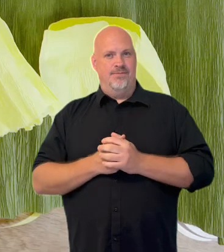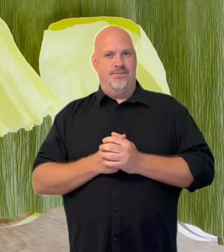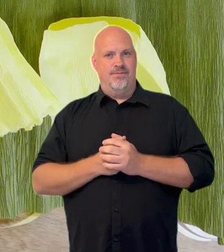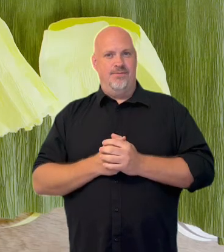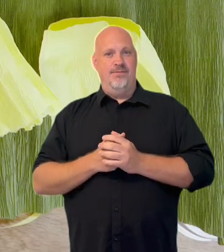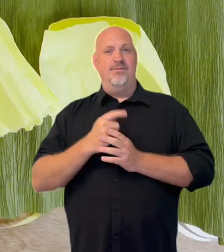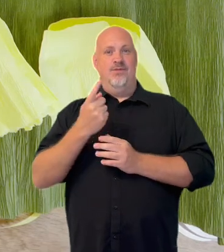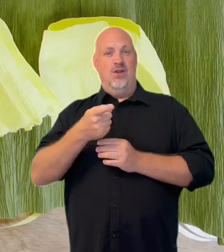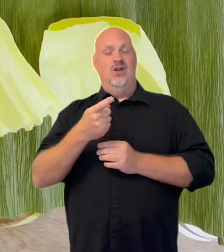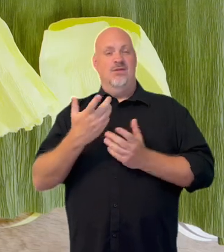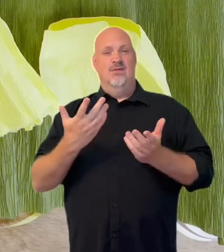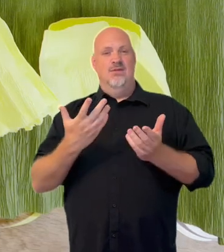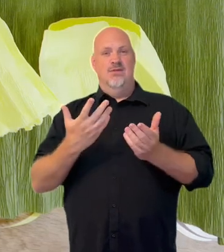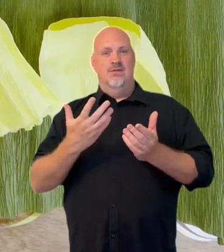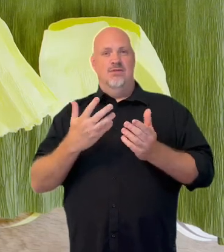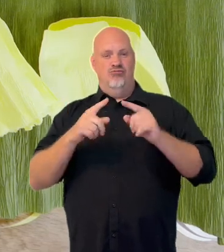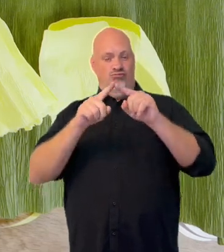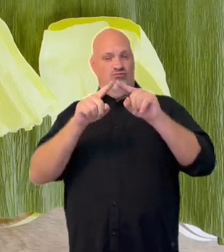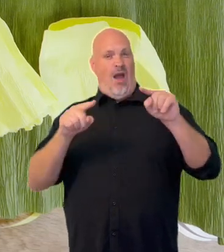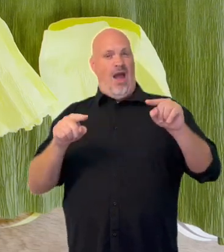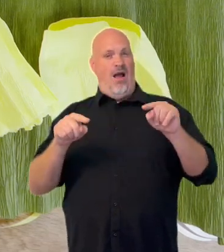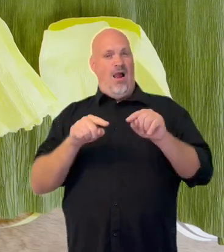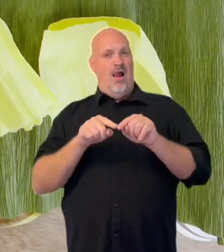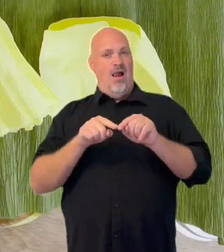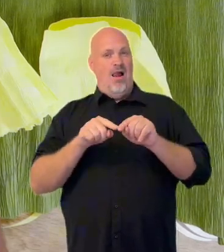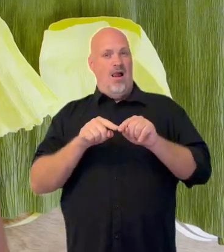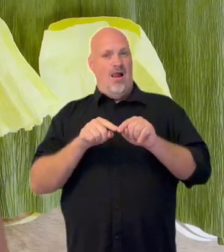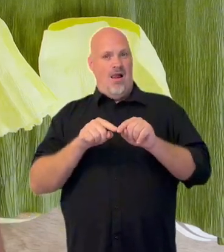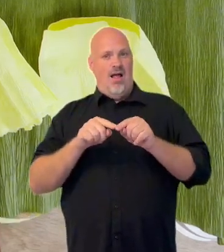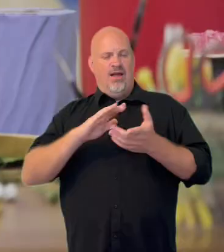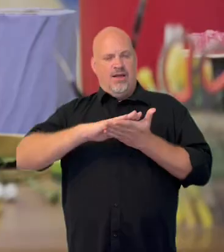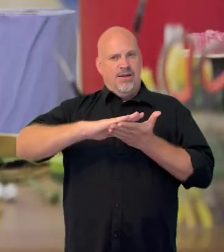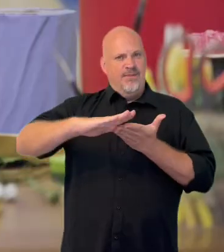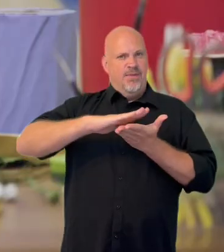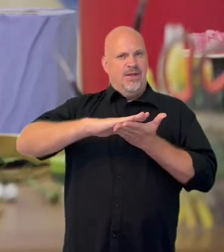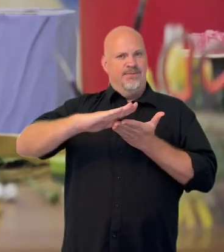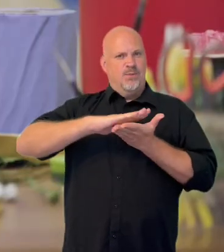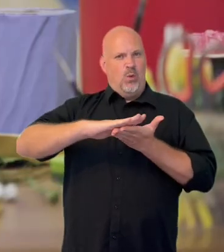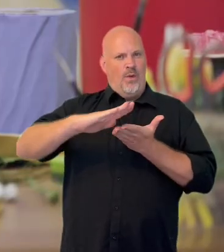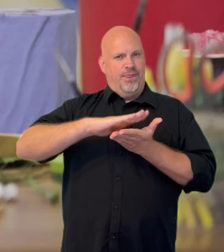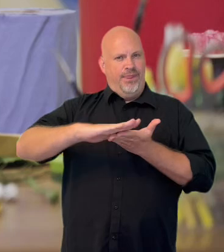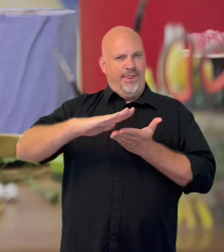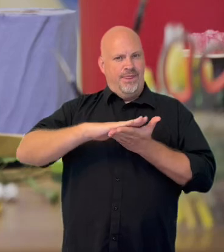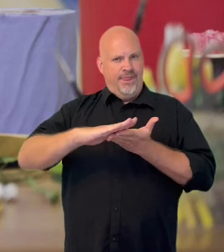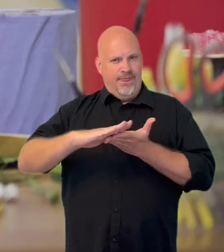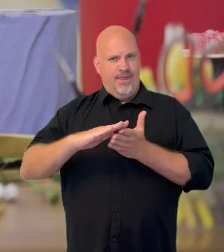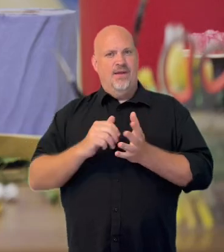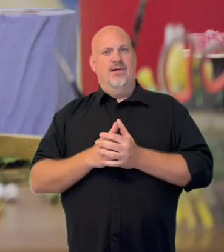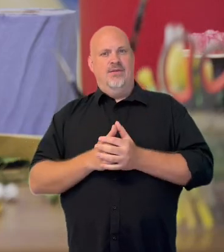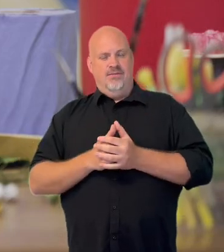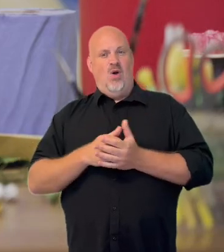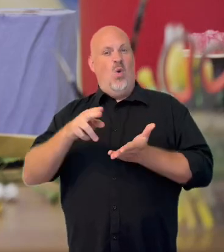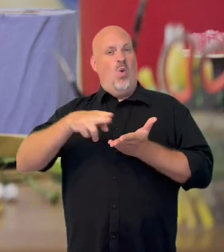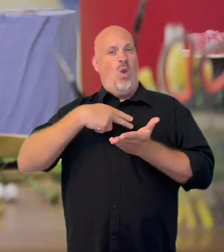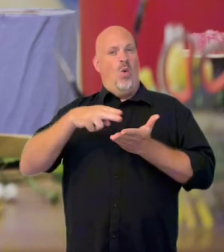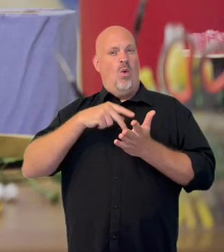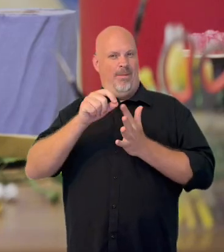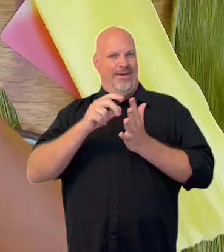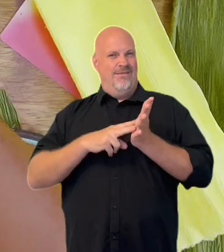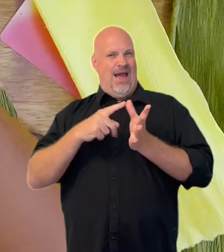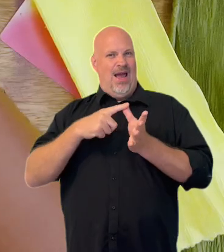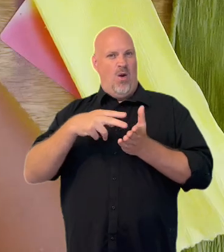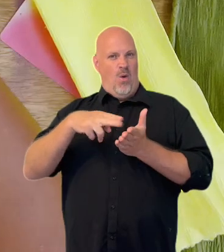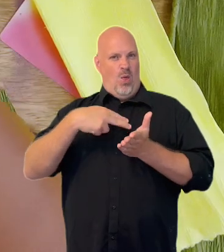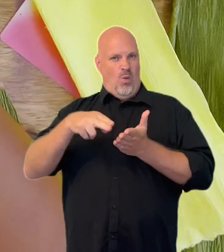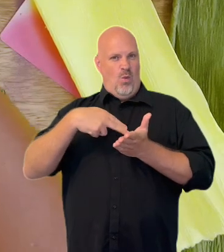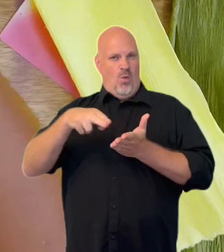and cover it in PVA glue. PVA goes a really long way, so you don't actually have to use too much of